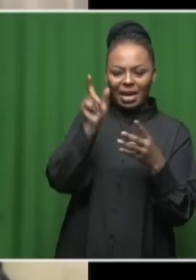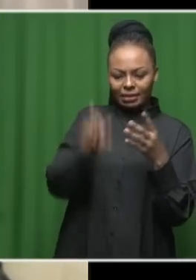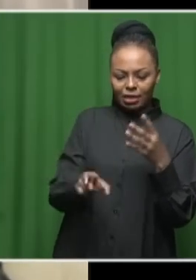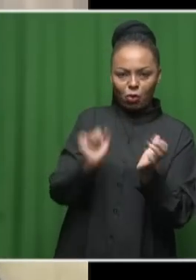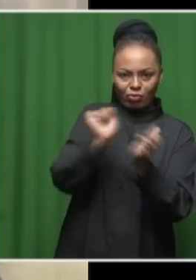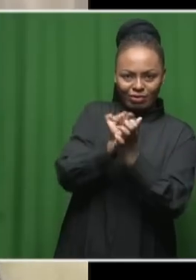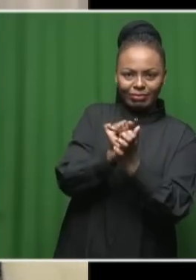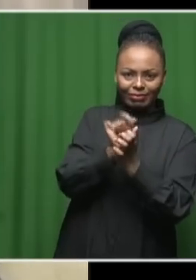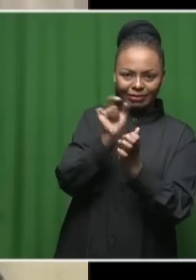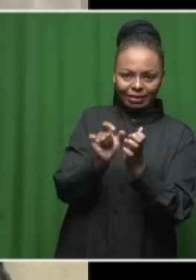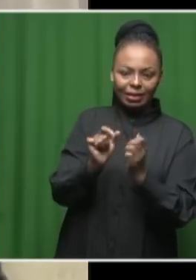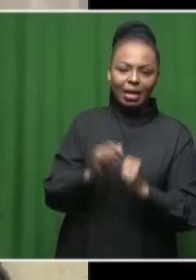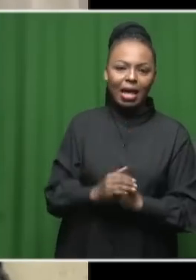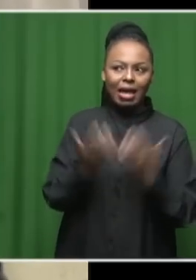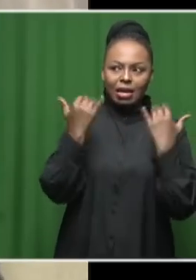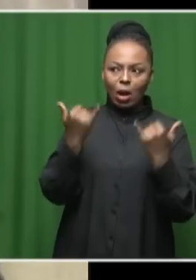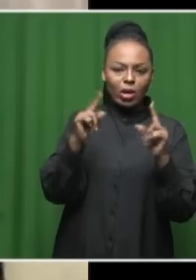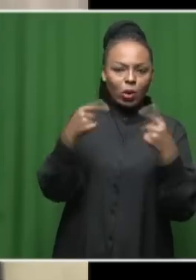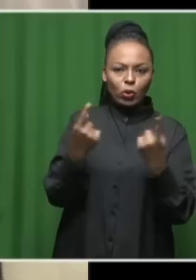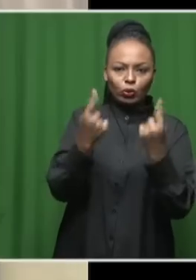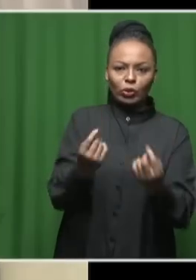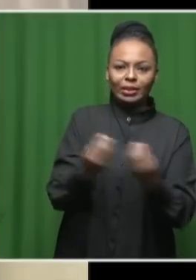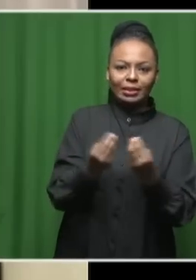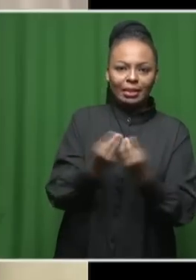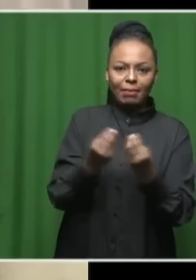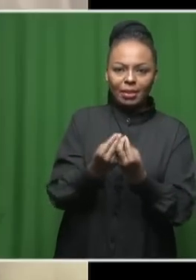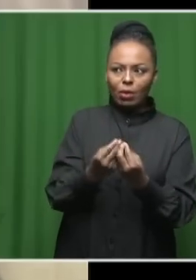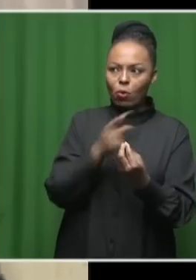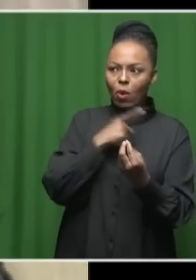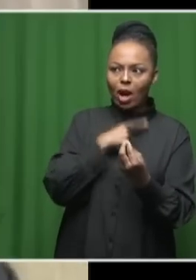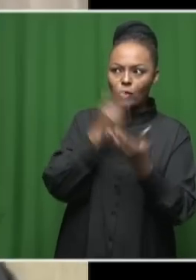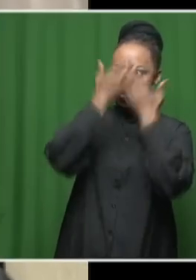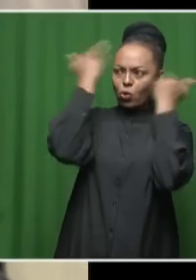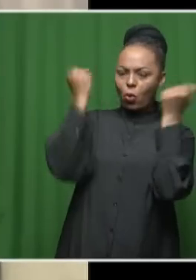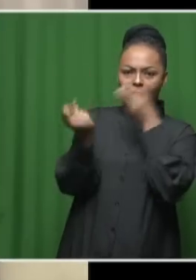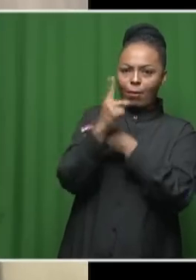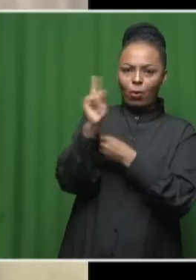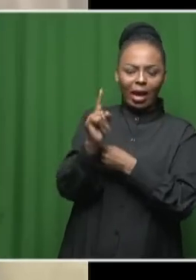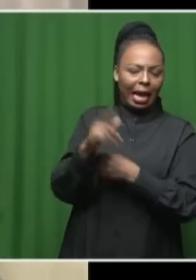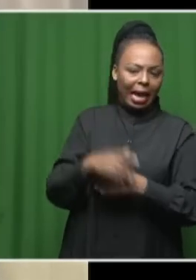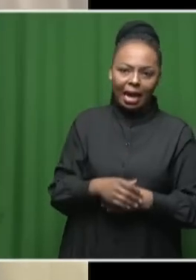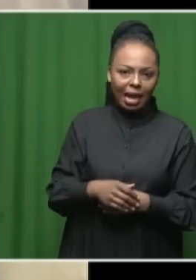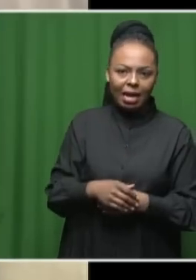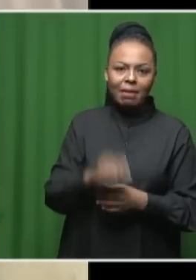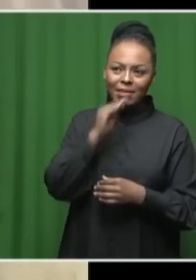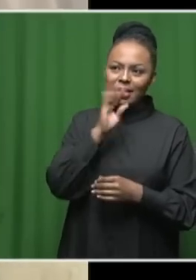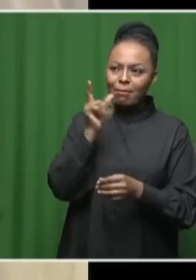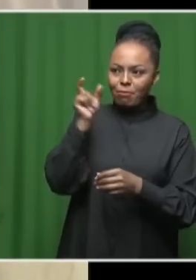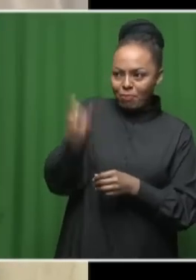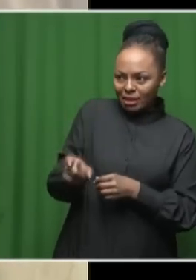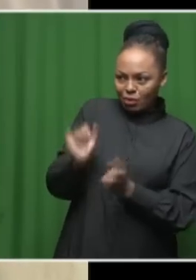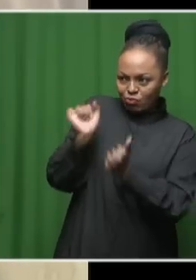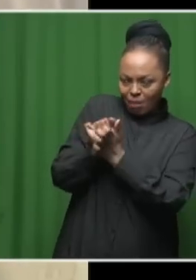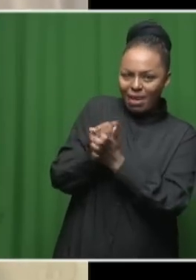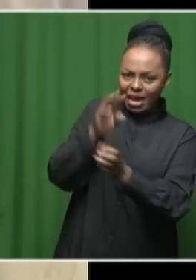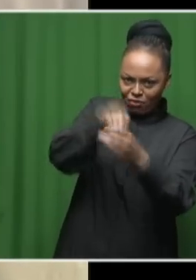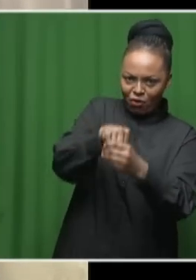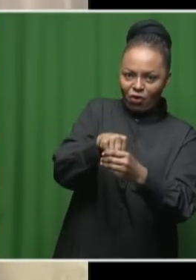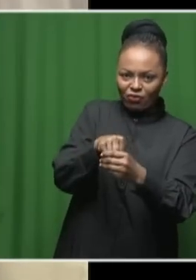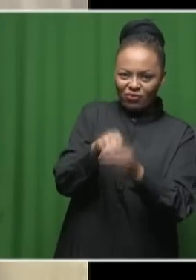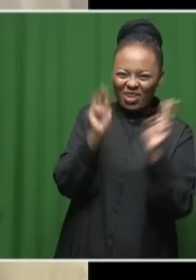You can't do something like that in any prison without the numbers gang knowing. So there must have been prisoners also involved.